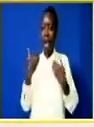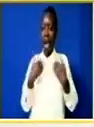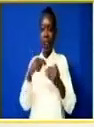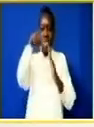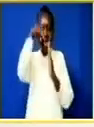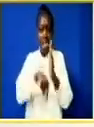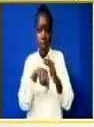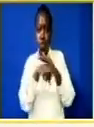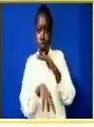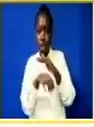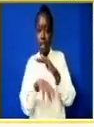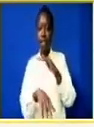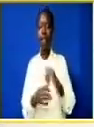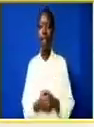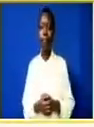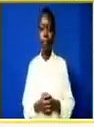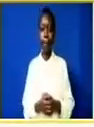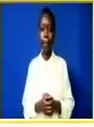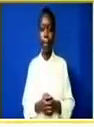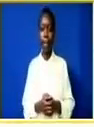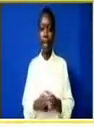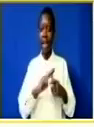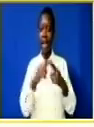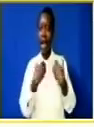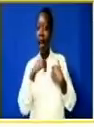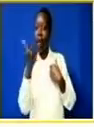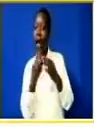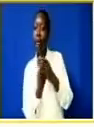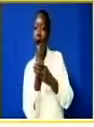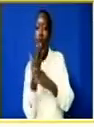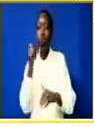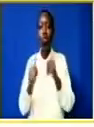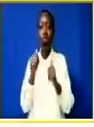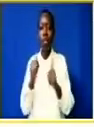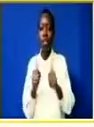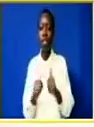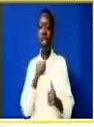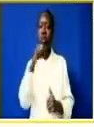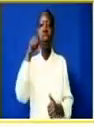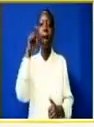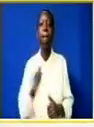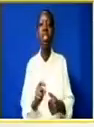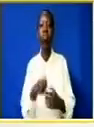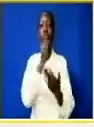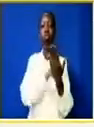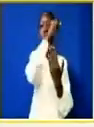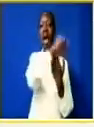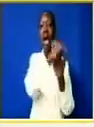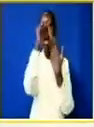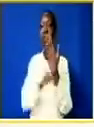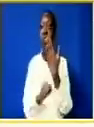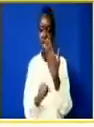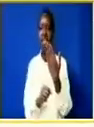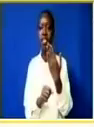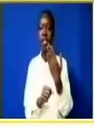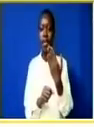Mm-hmm. They can be able to. Mm-hmm. And there are also other crops that it's not a must you harvest them mm-hmm. with once. Mm-hmm.